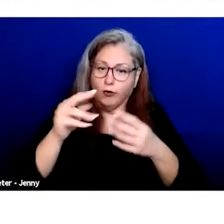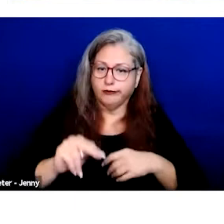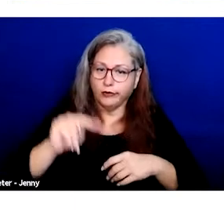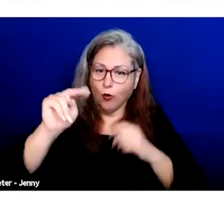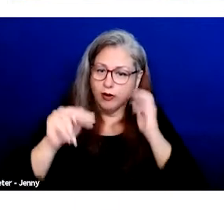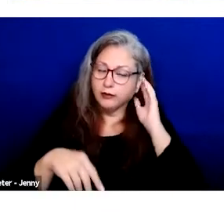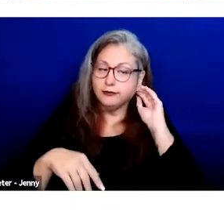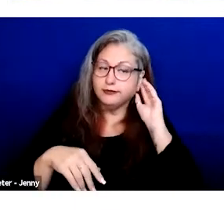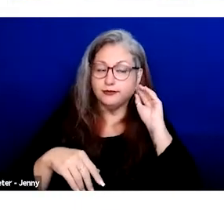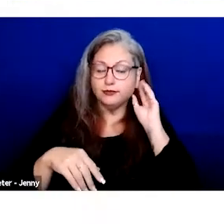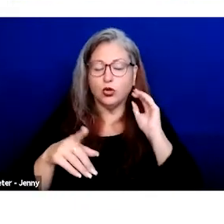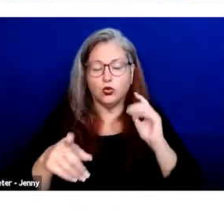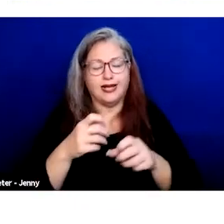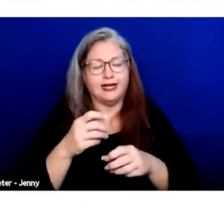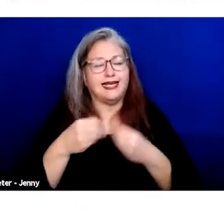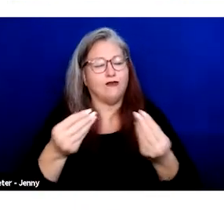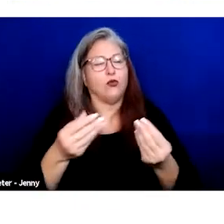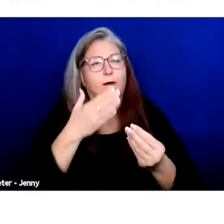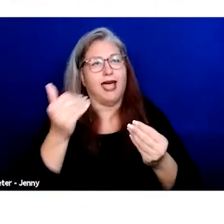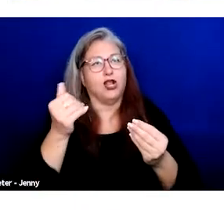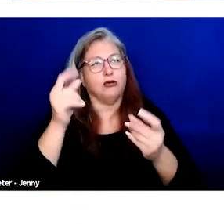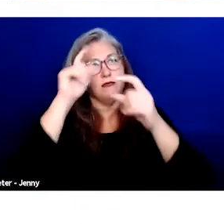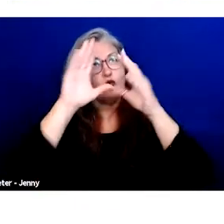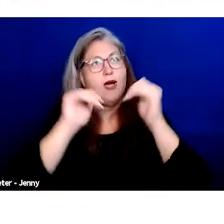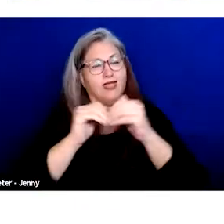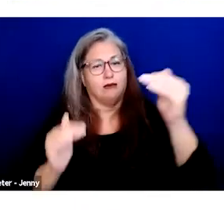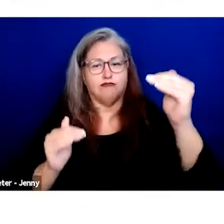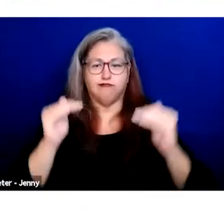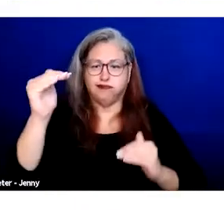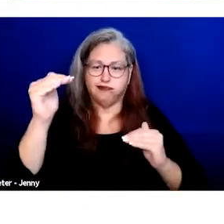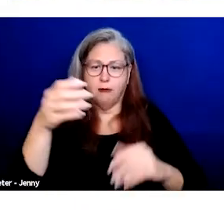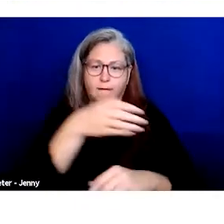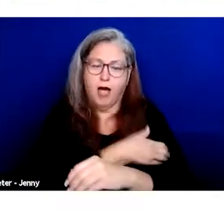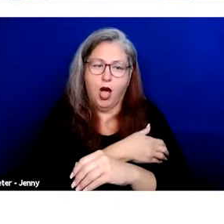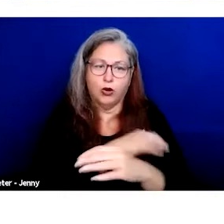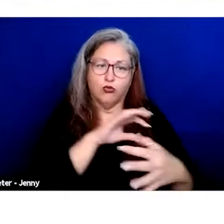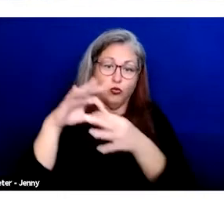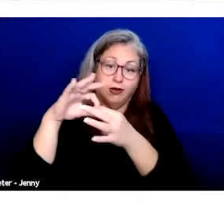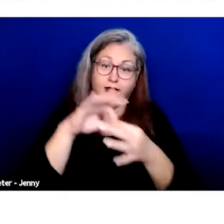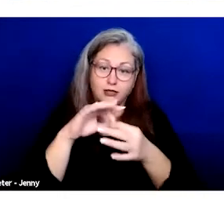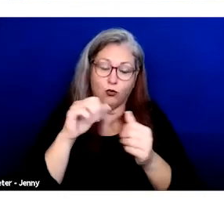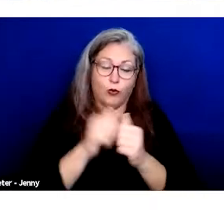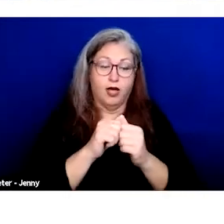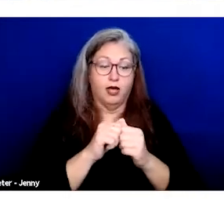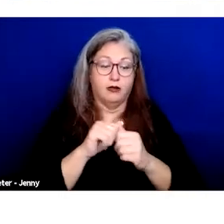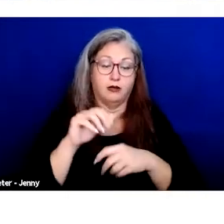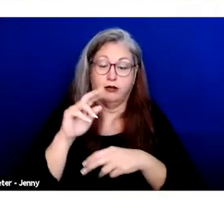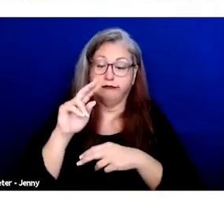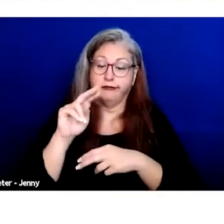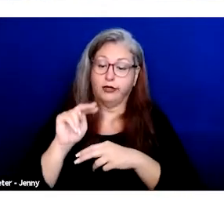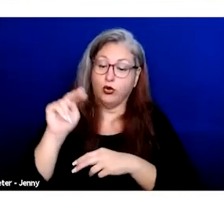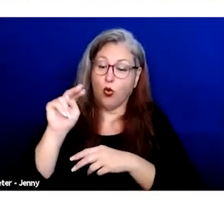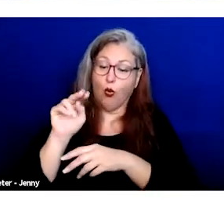To get a sense of the sharply asymmetrical power relationship that exists between global North corporations and global South